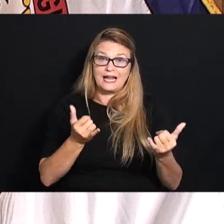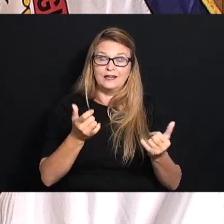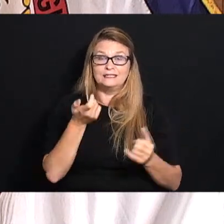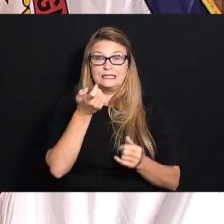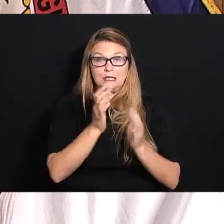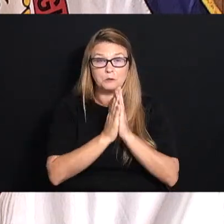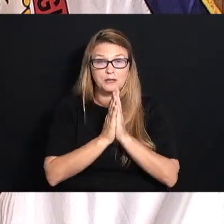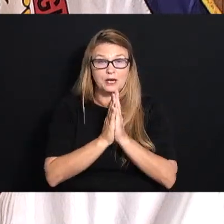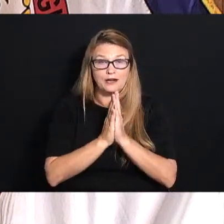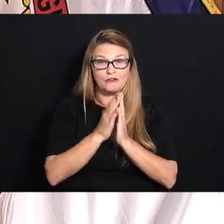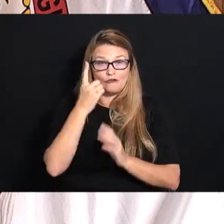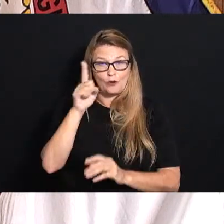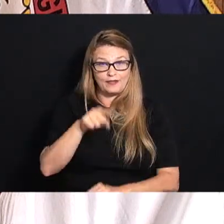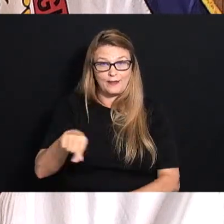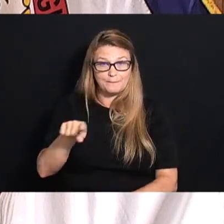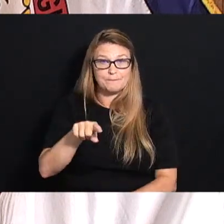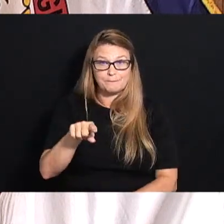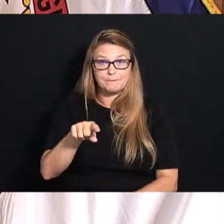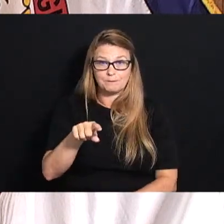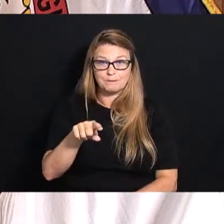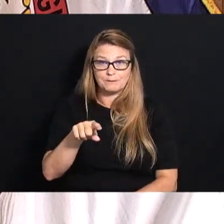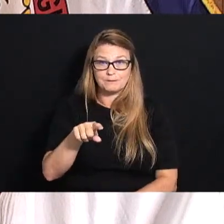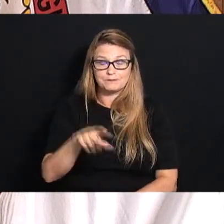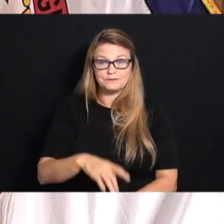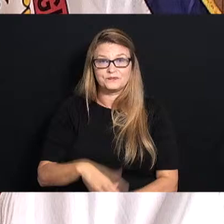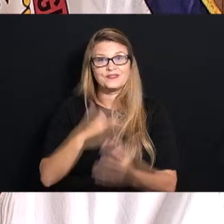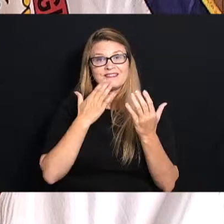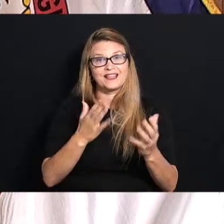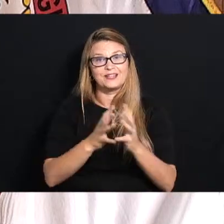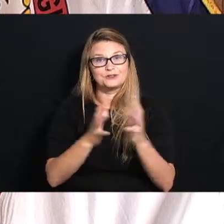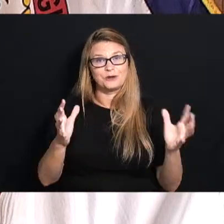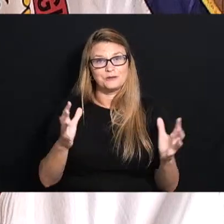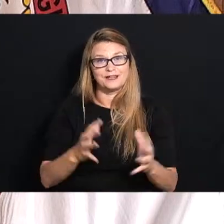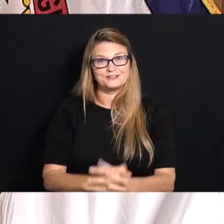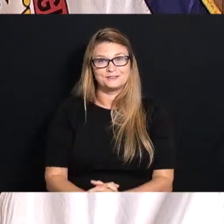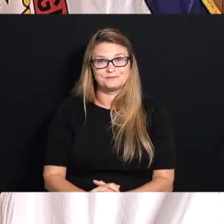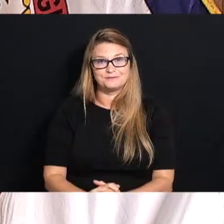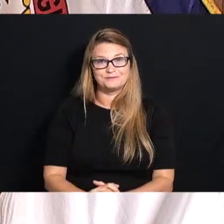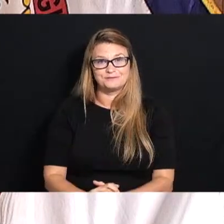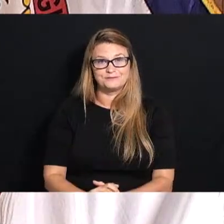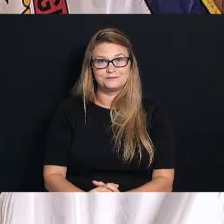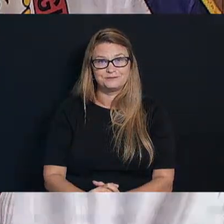time to say a little prayer for everybody. And thank you so much. That's all I got.